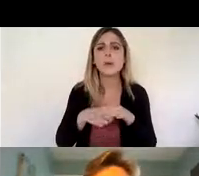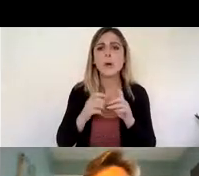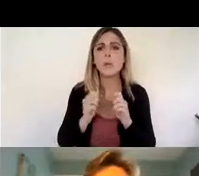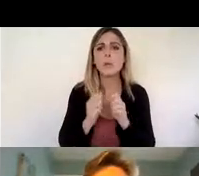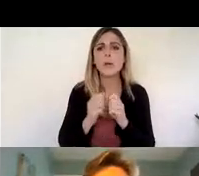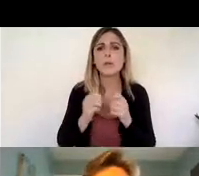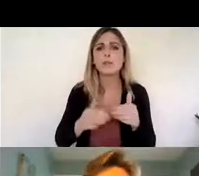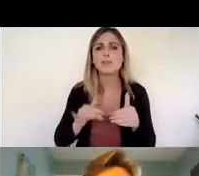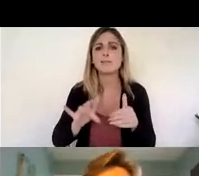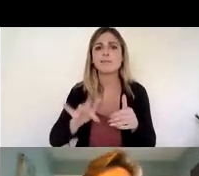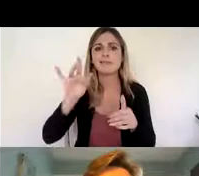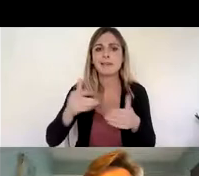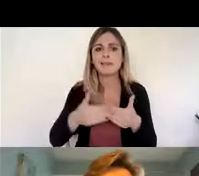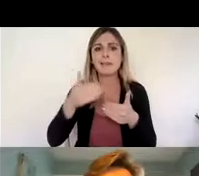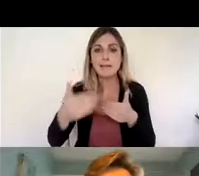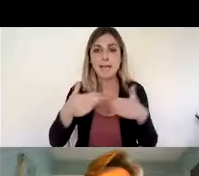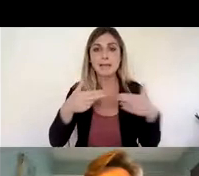advancing my slides.